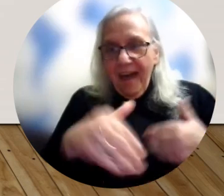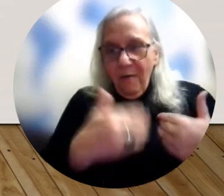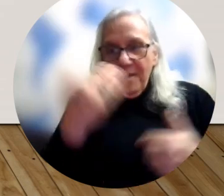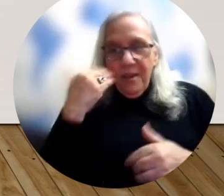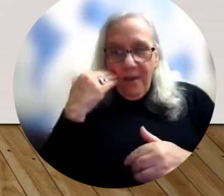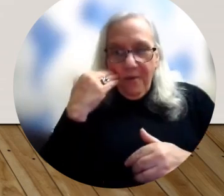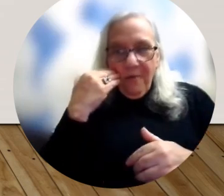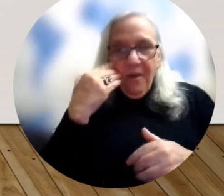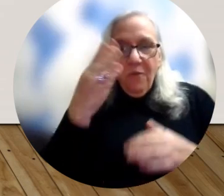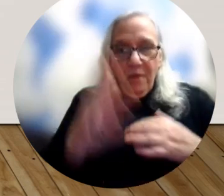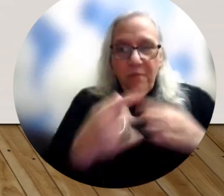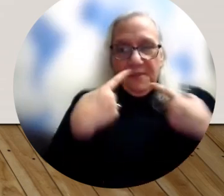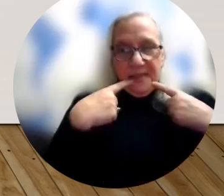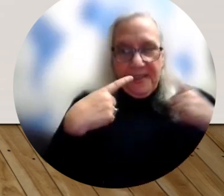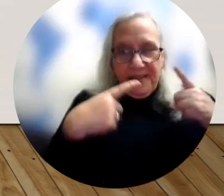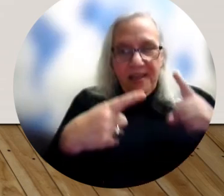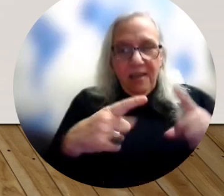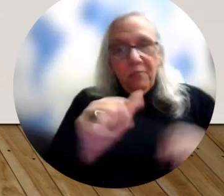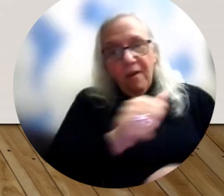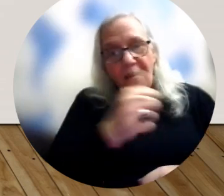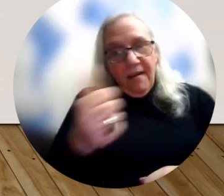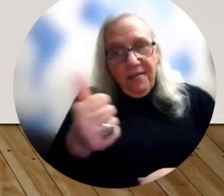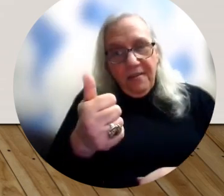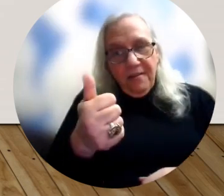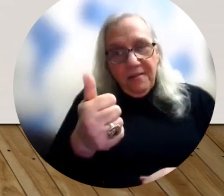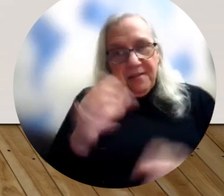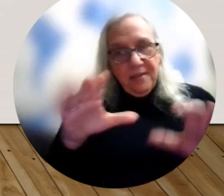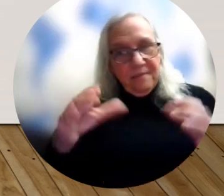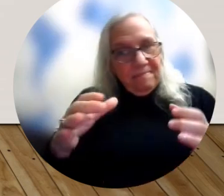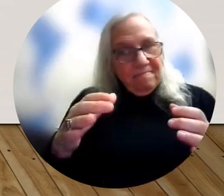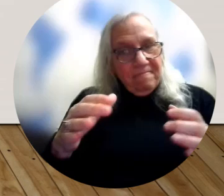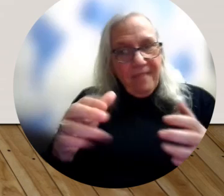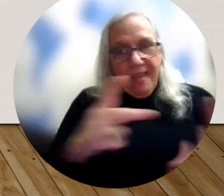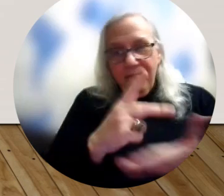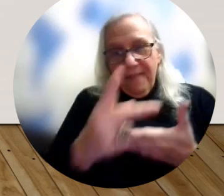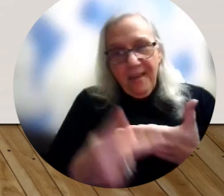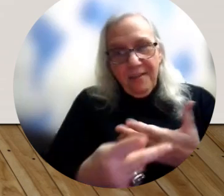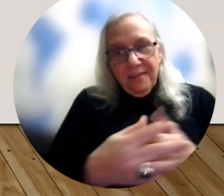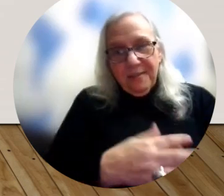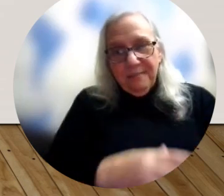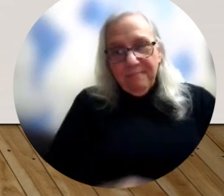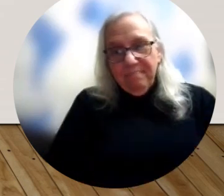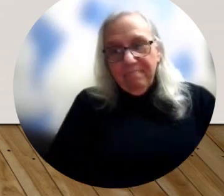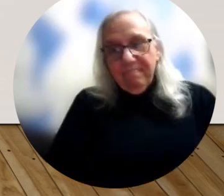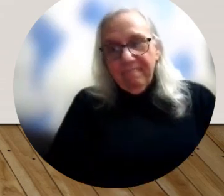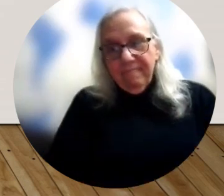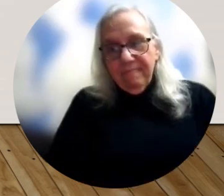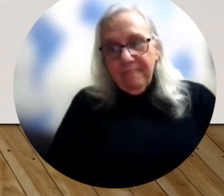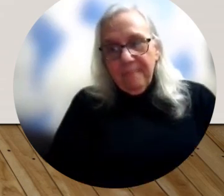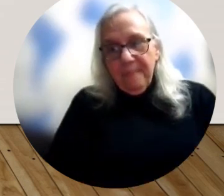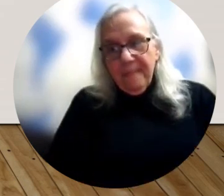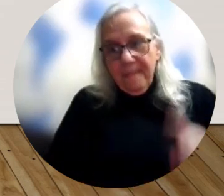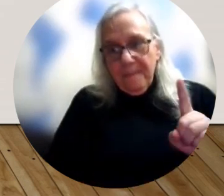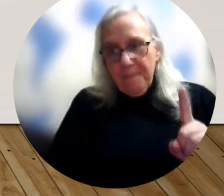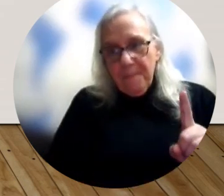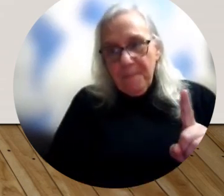This is how we know we will succeed where others have failed.